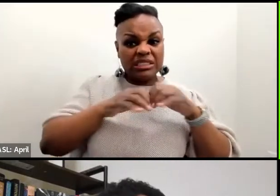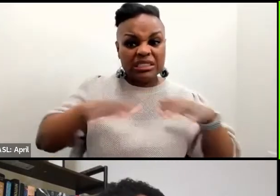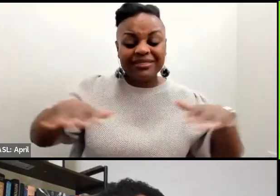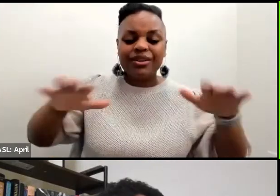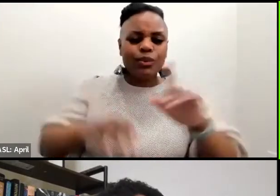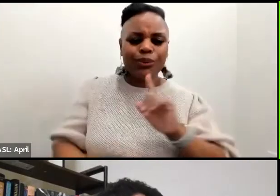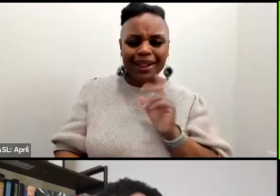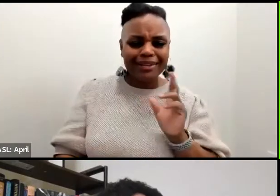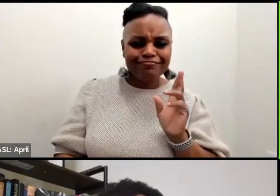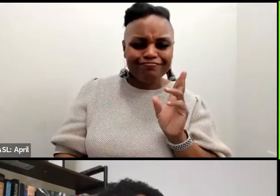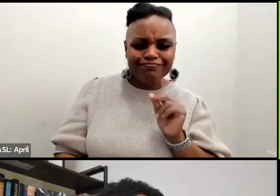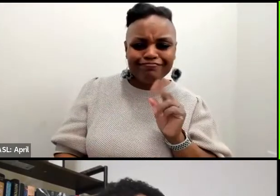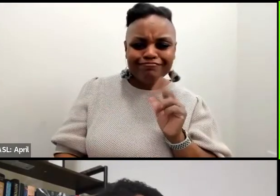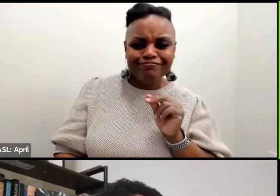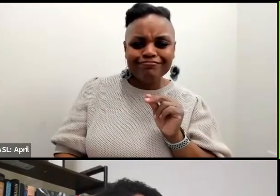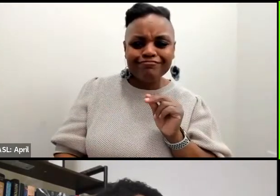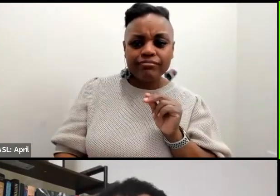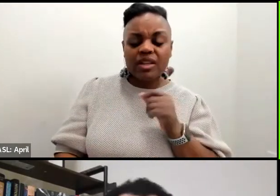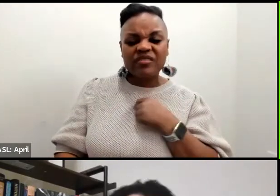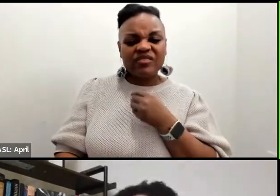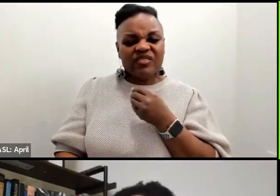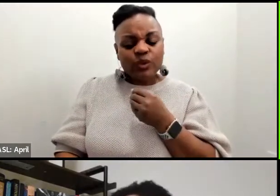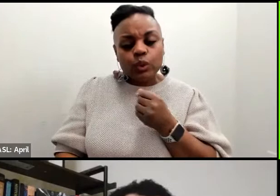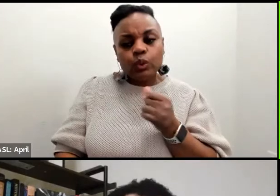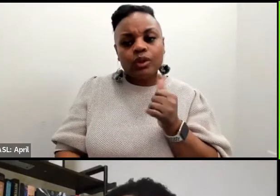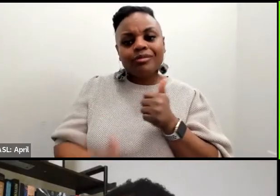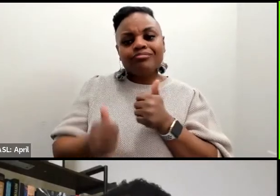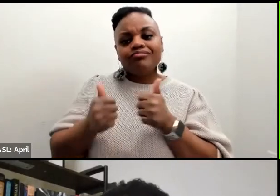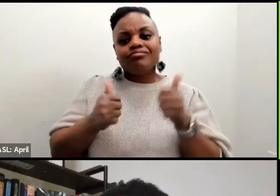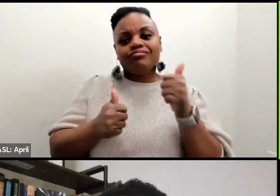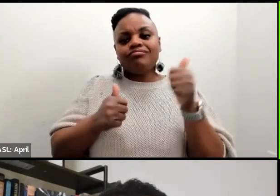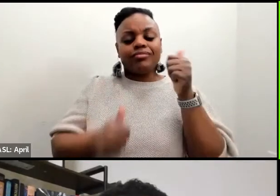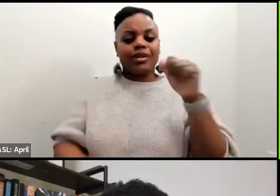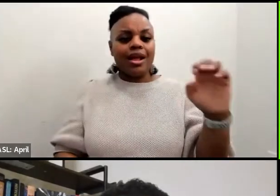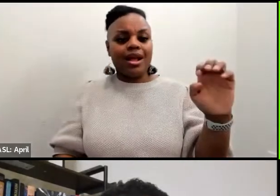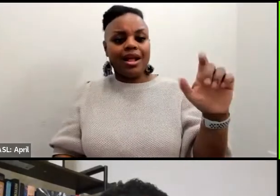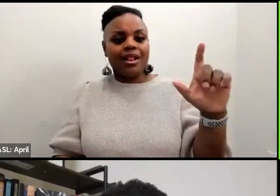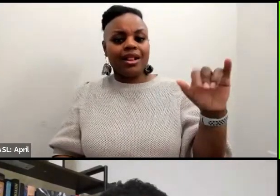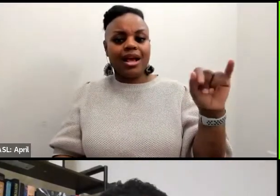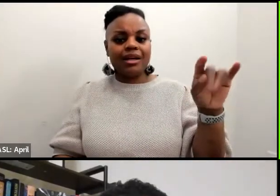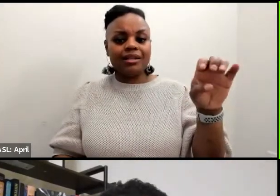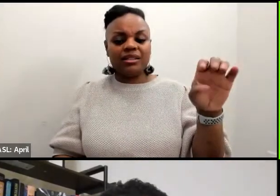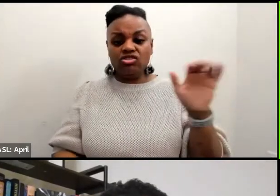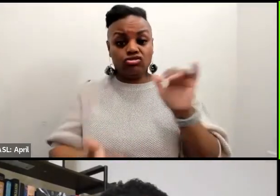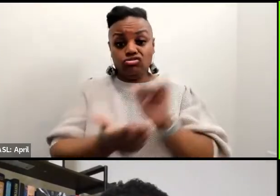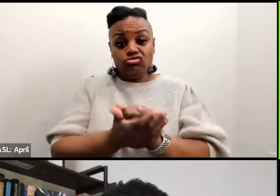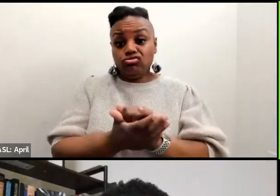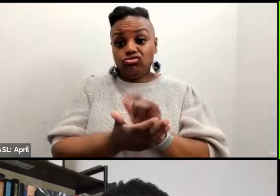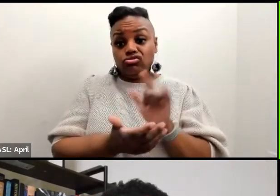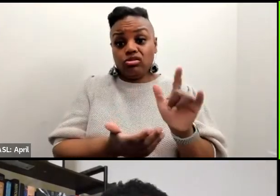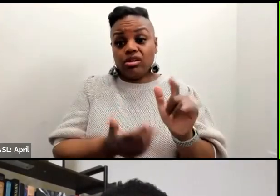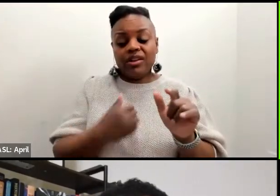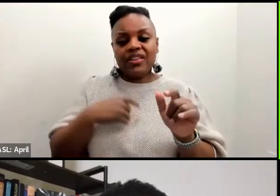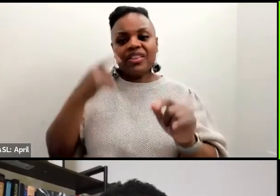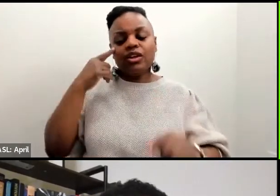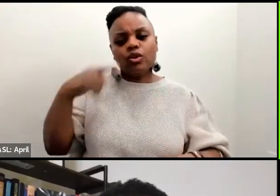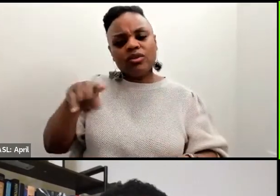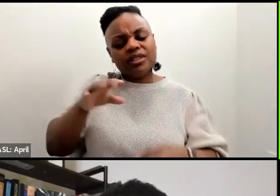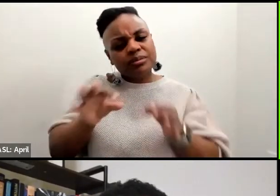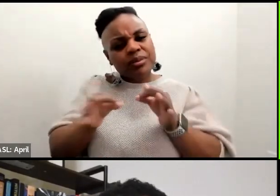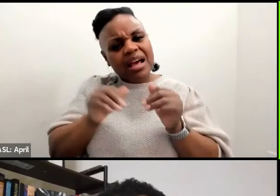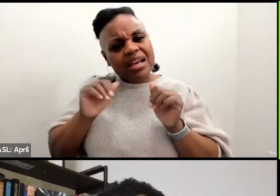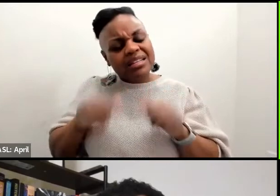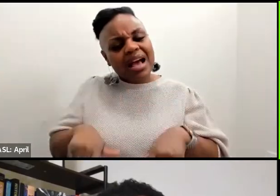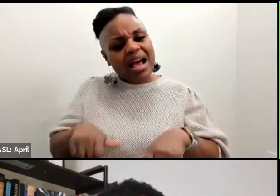explain, is that the Brotherhood was just never as big or as popular as analysts and even the Brotherhood's own